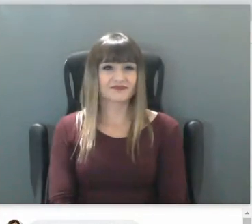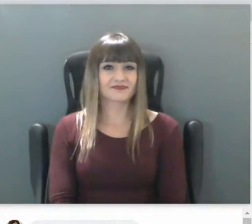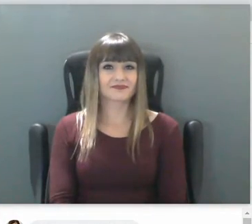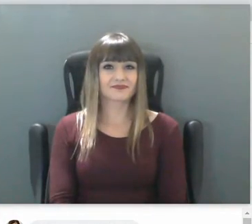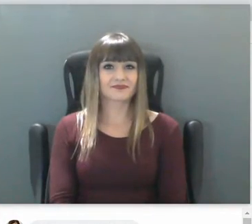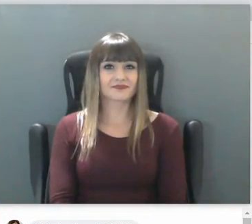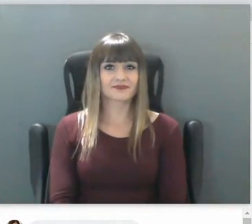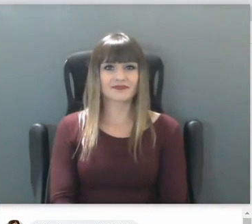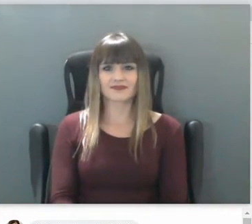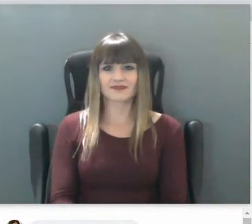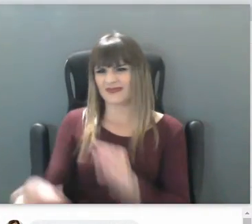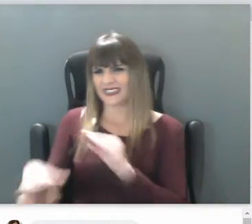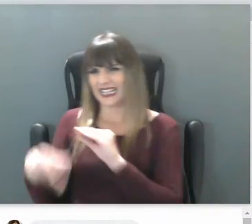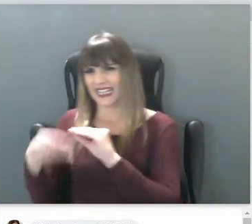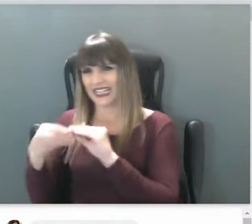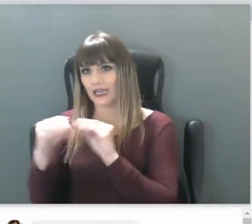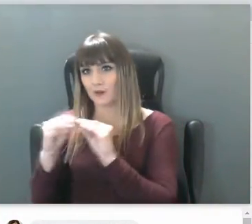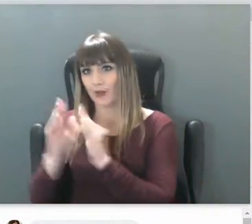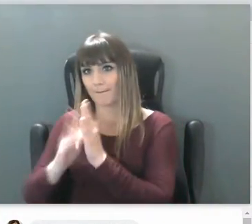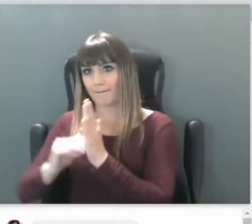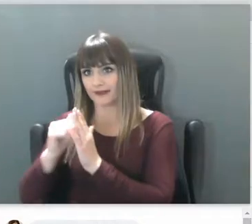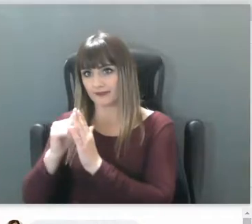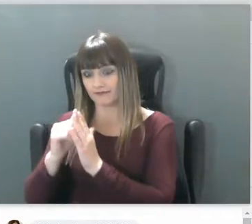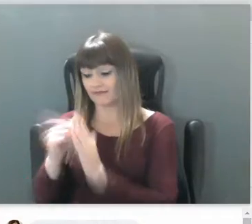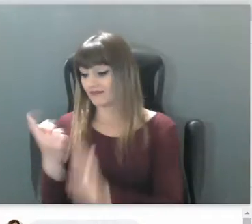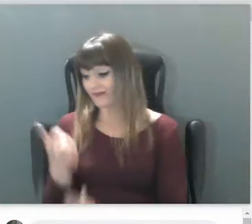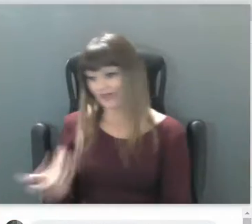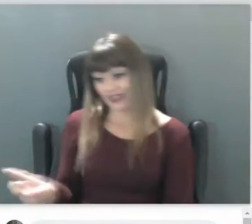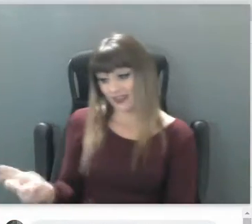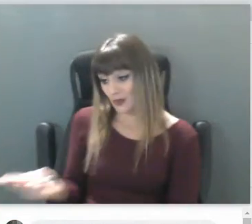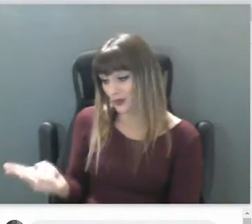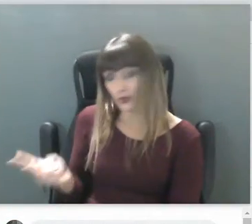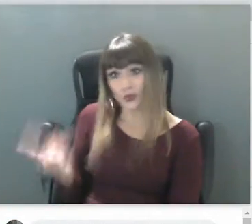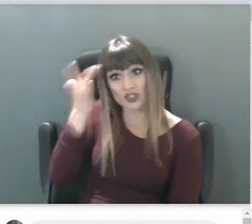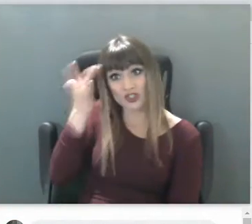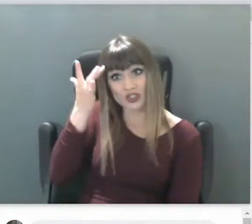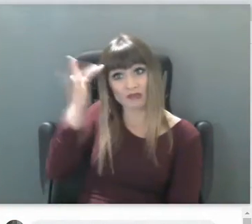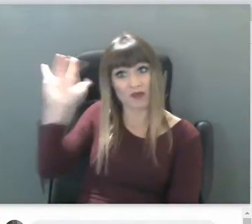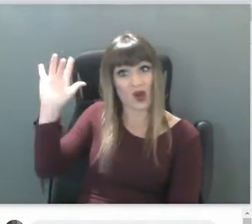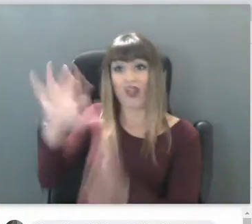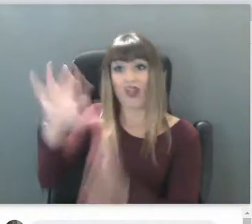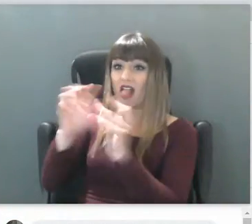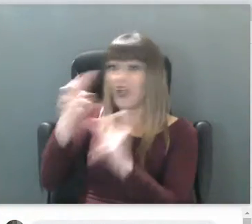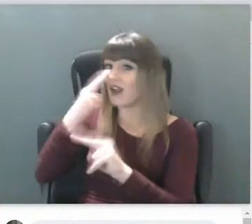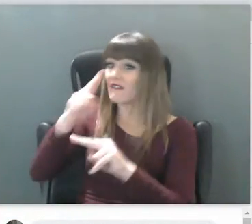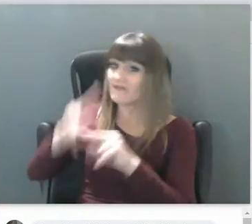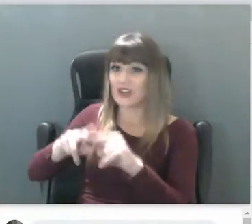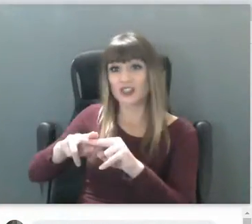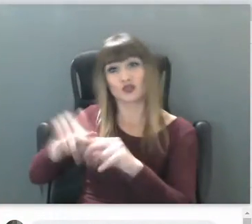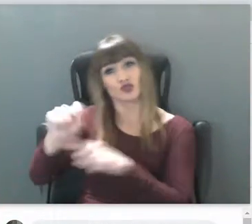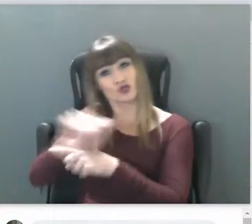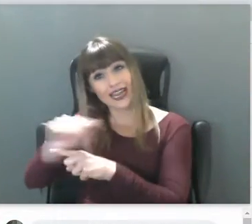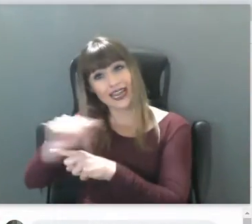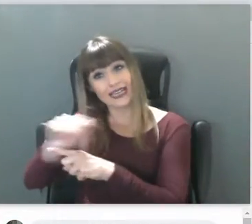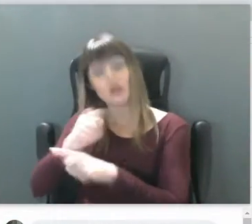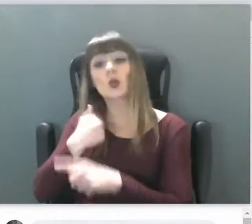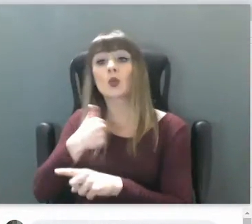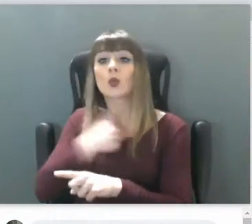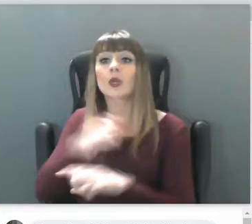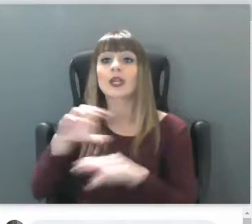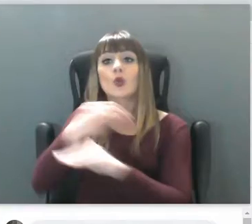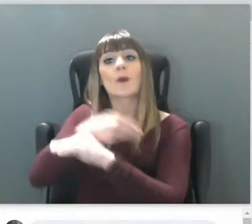But yeah, these guys are really smart. They're a lot of fun to train. We also do the Porcupine Parade with these two. Right. And it is